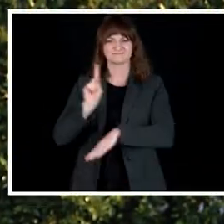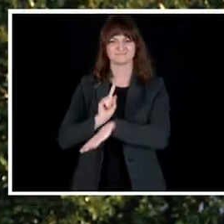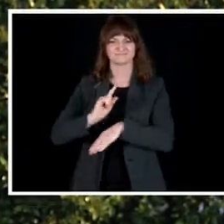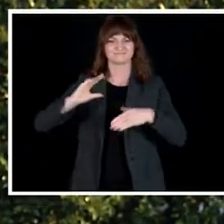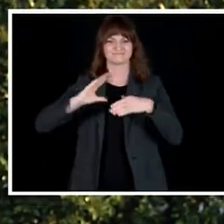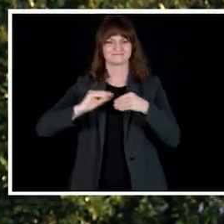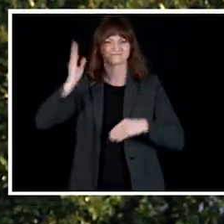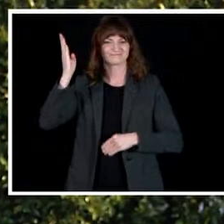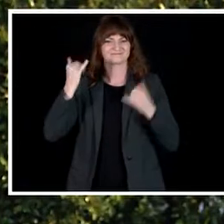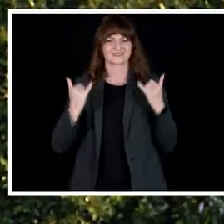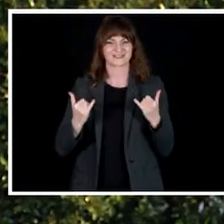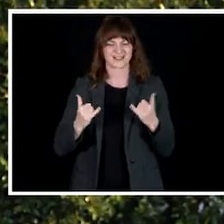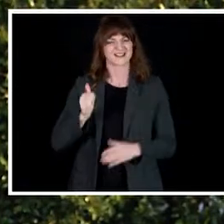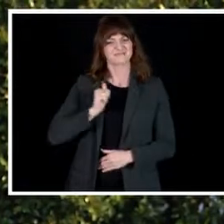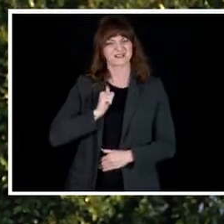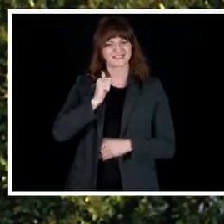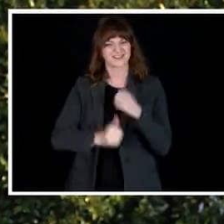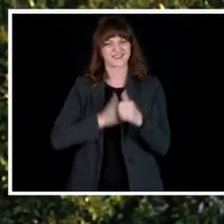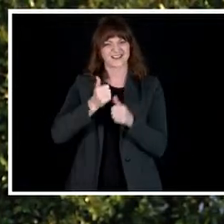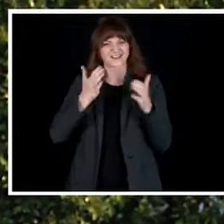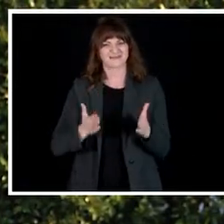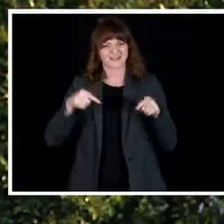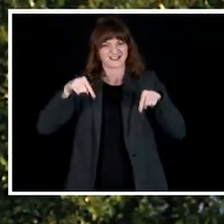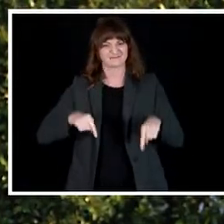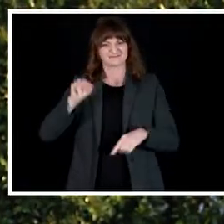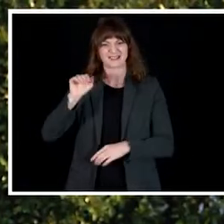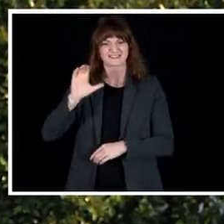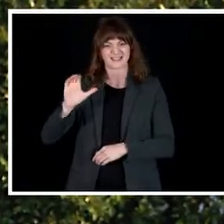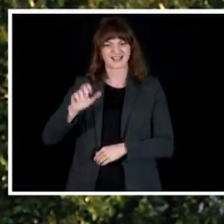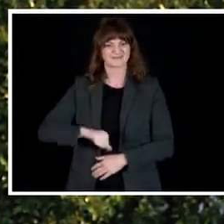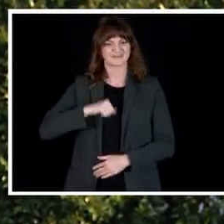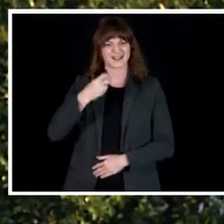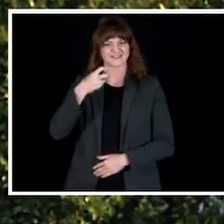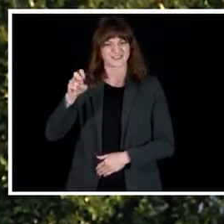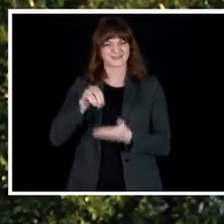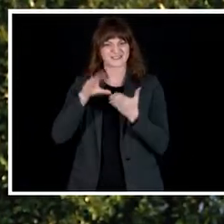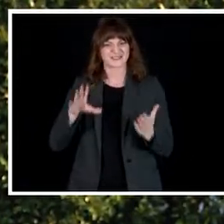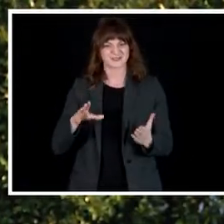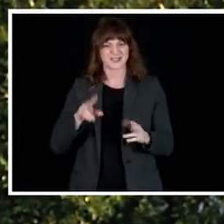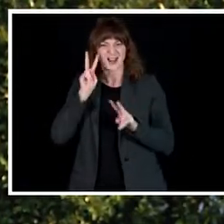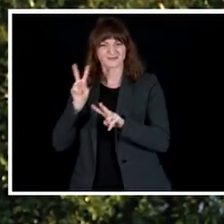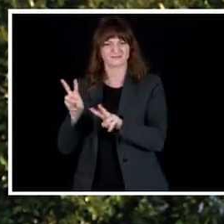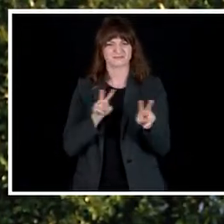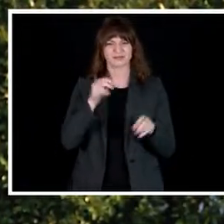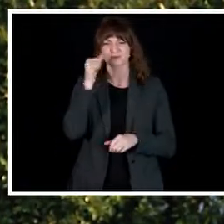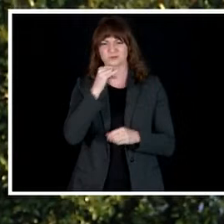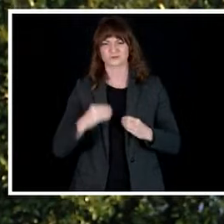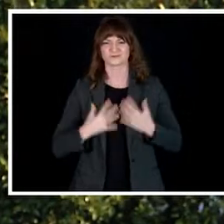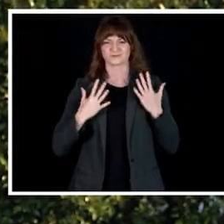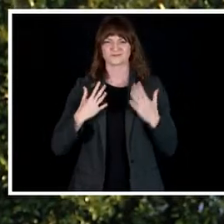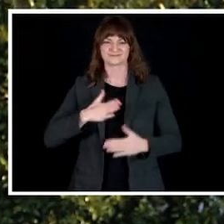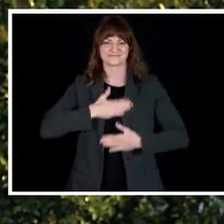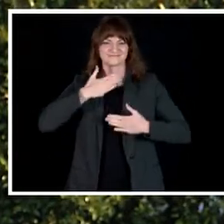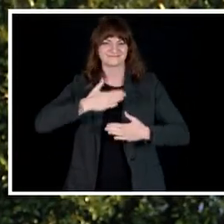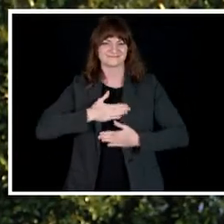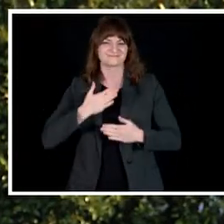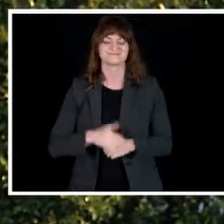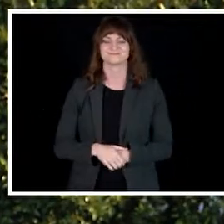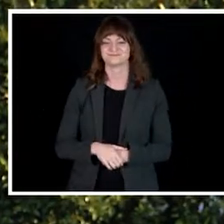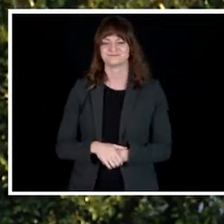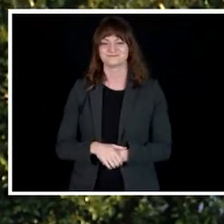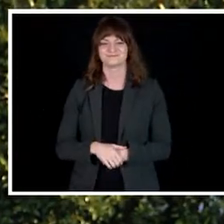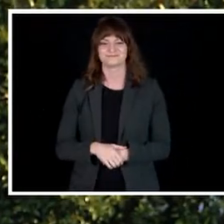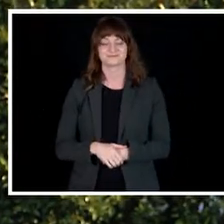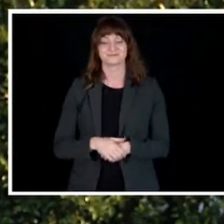proud alumna of this great institution and a proud transfer. Seeing you all here today brings much joy. We are